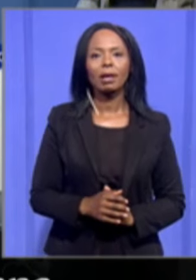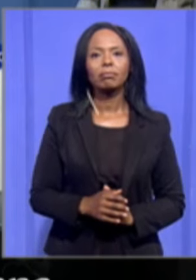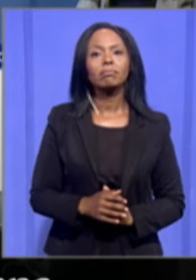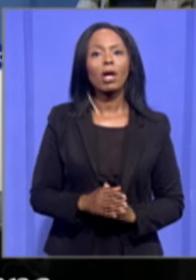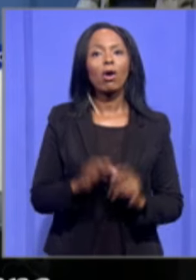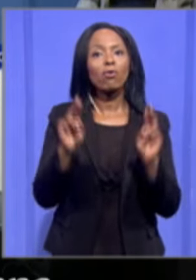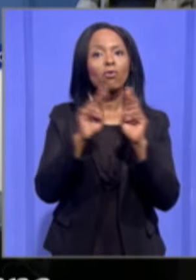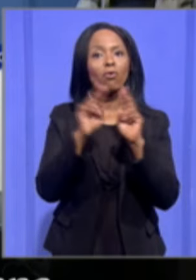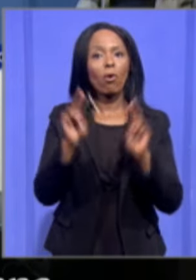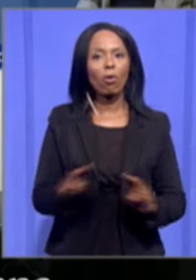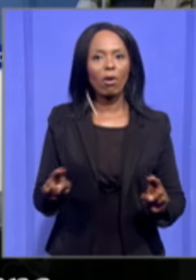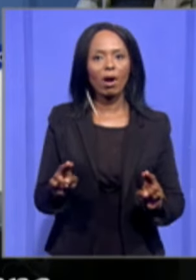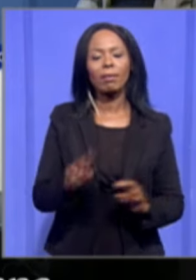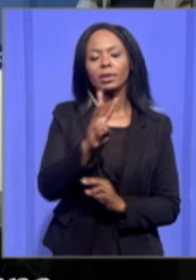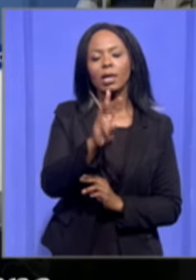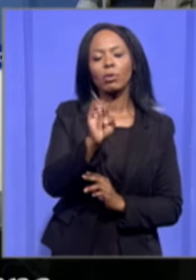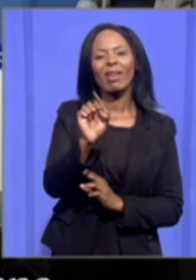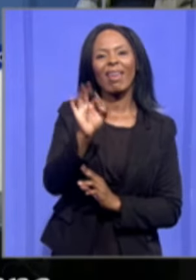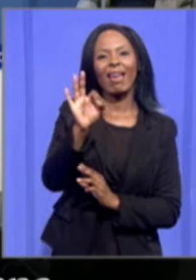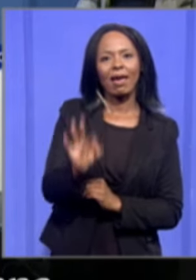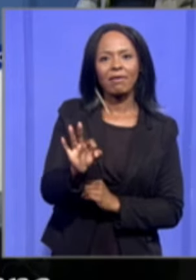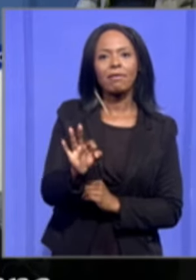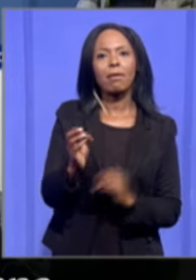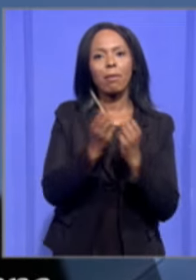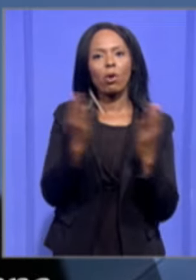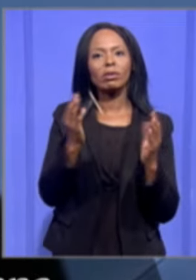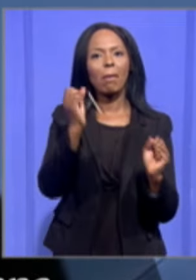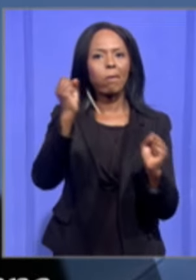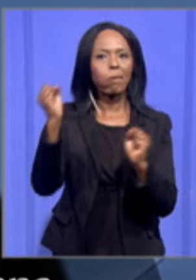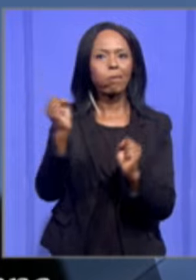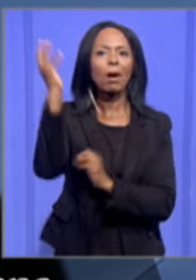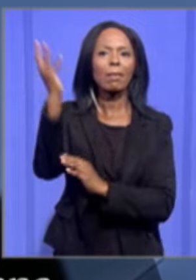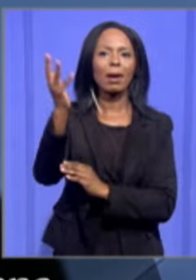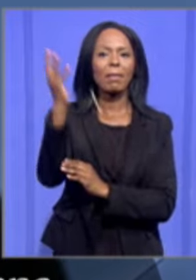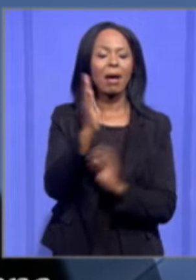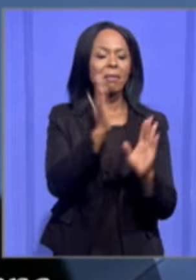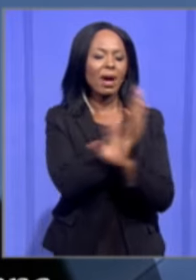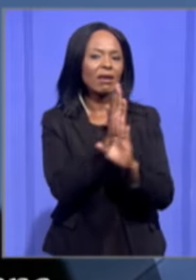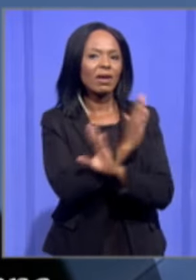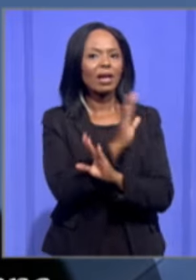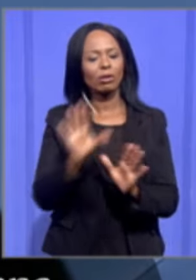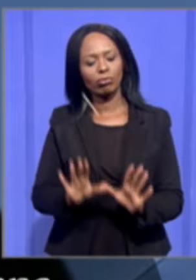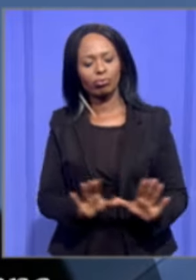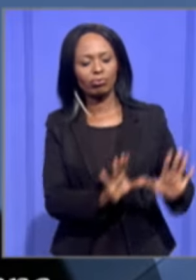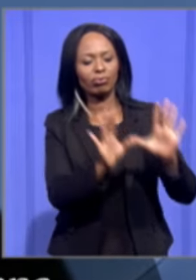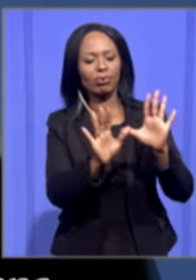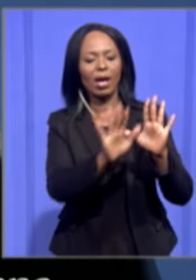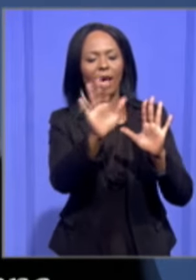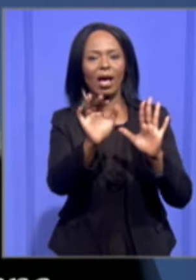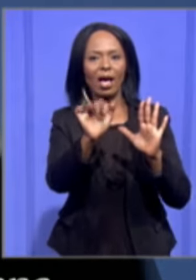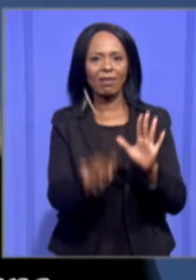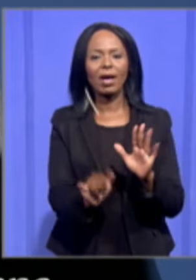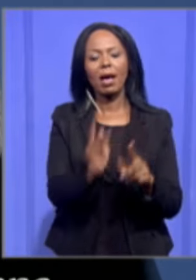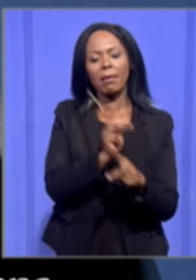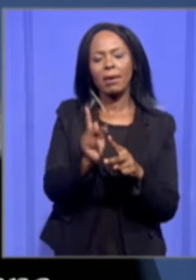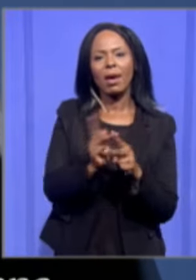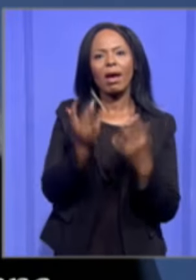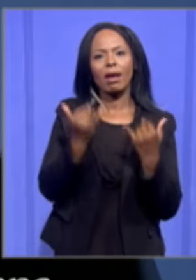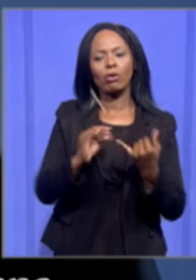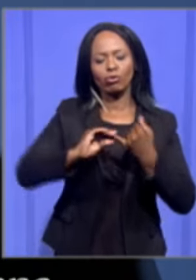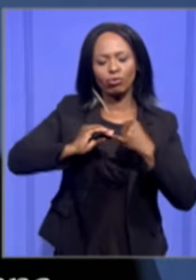ya ikonomi WEF ba boleletswe gore le phatala private mo kontinenteng ya Afrika le ipakanyeditse go dirisa tshono